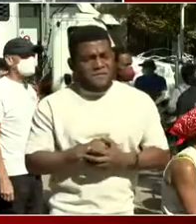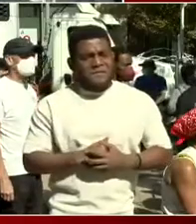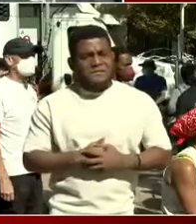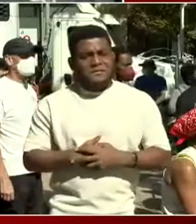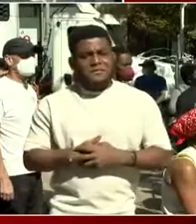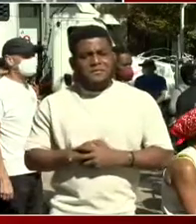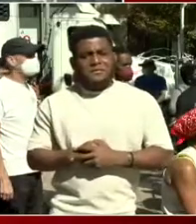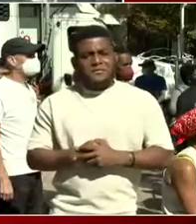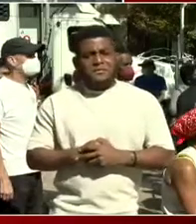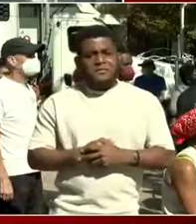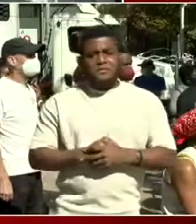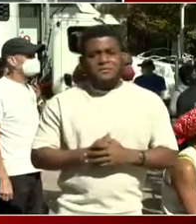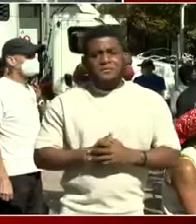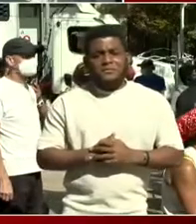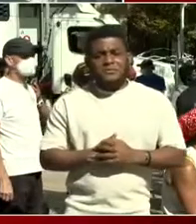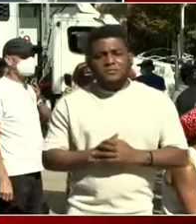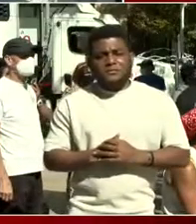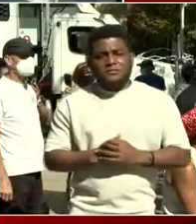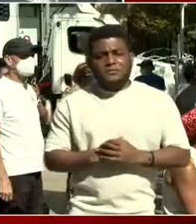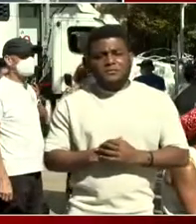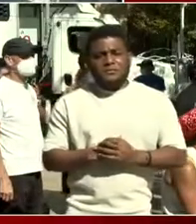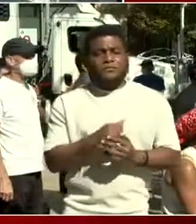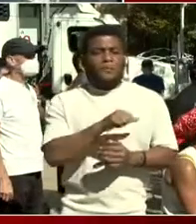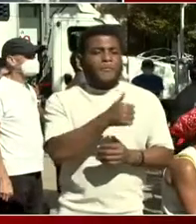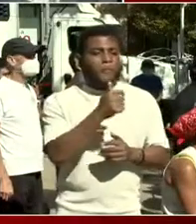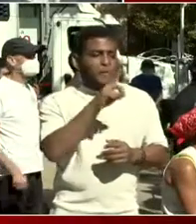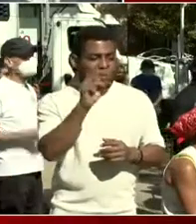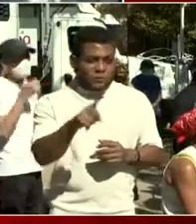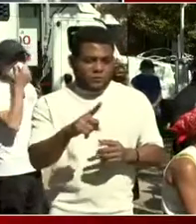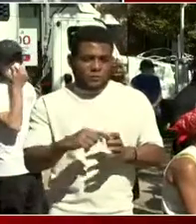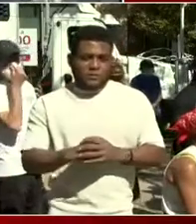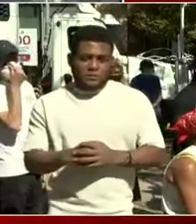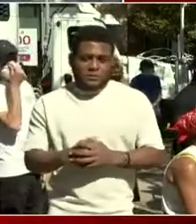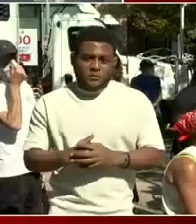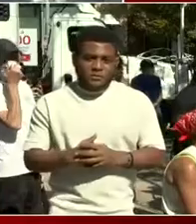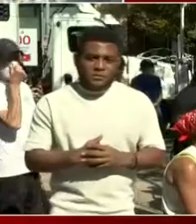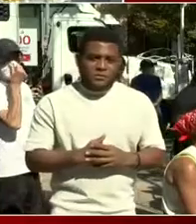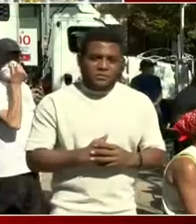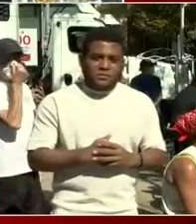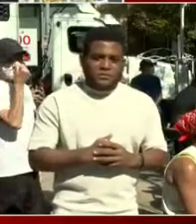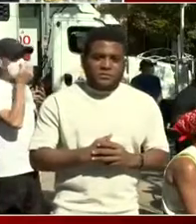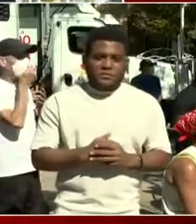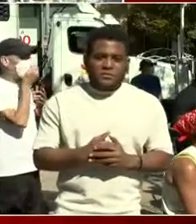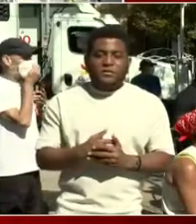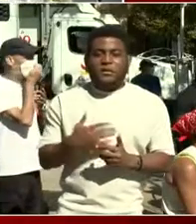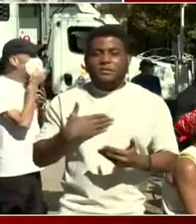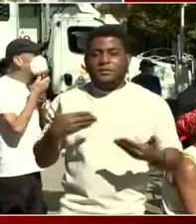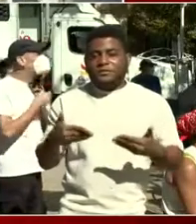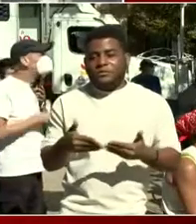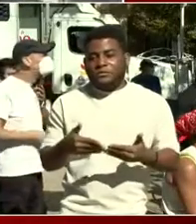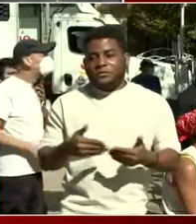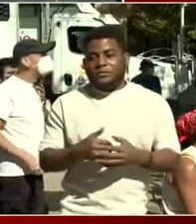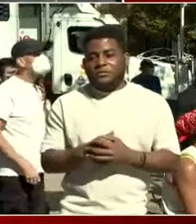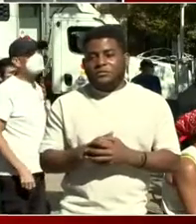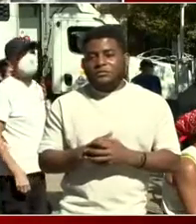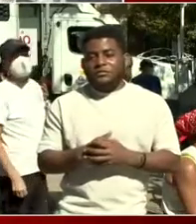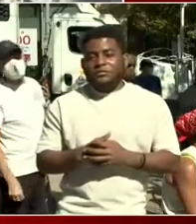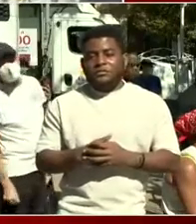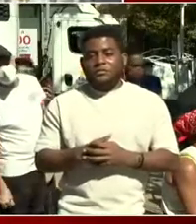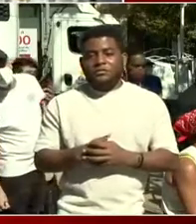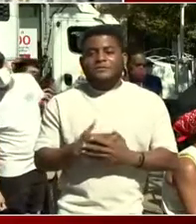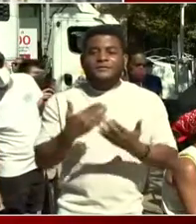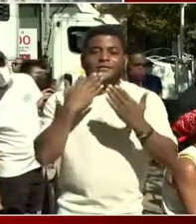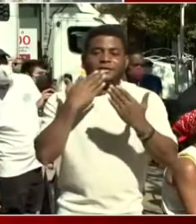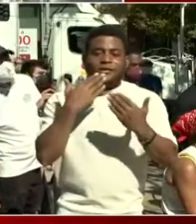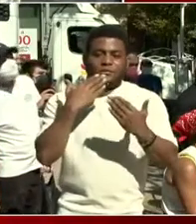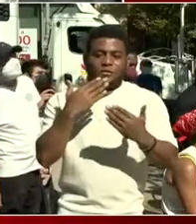All right, hold on. This young lady has a question. She's been waiting patiently. Please introduce yourself. Thank you. I'm Jenny Gathright from WAMU and DCS.